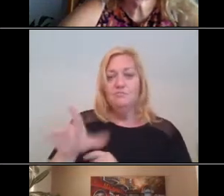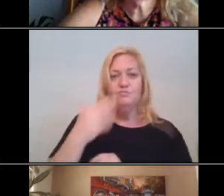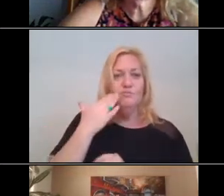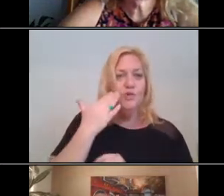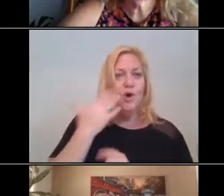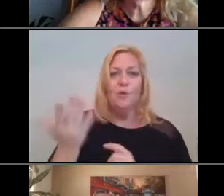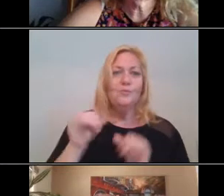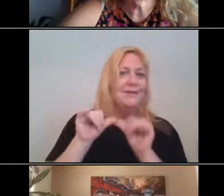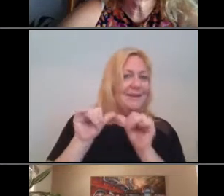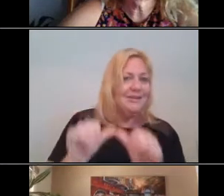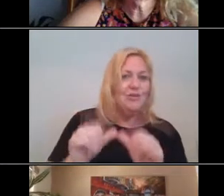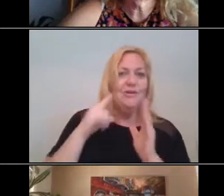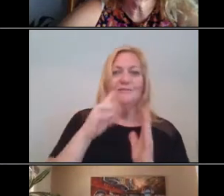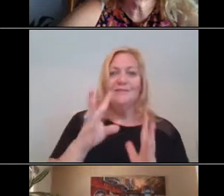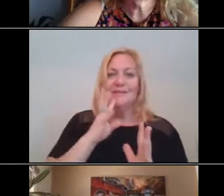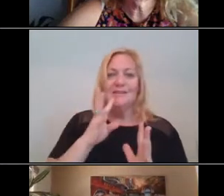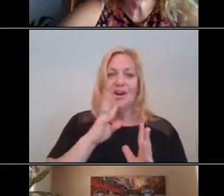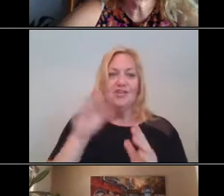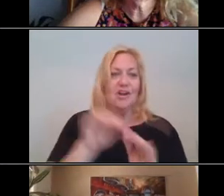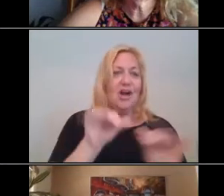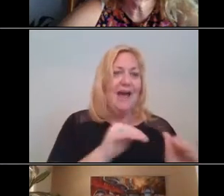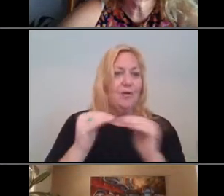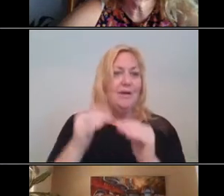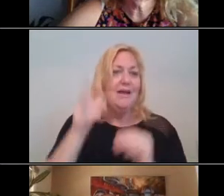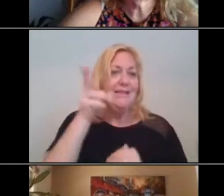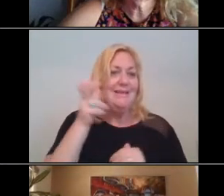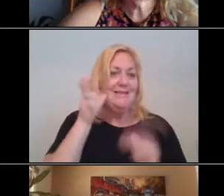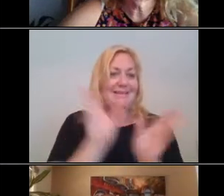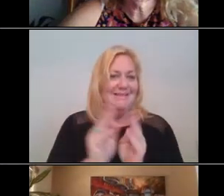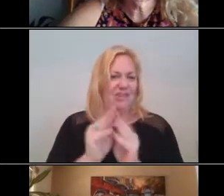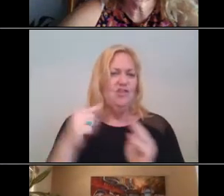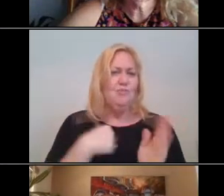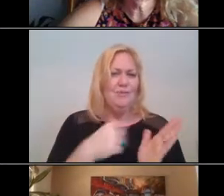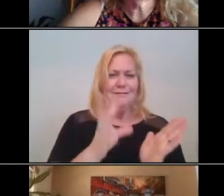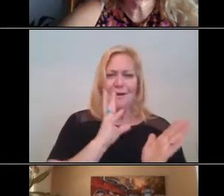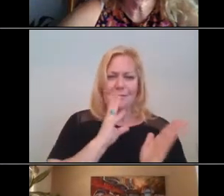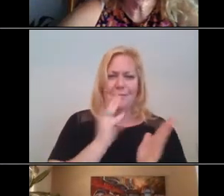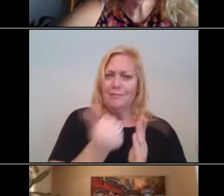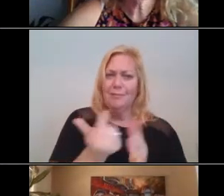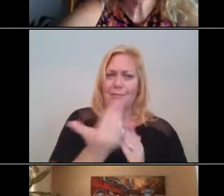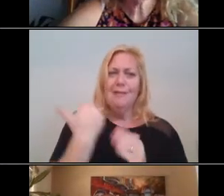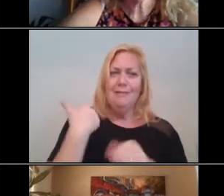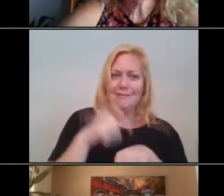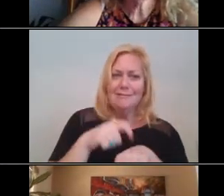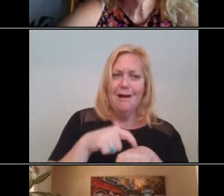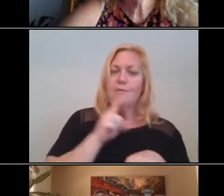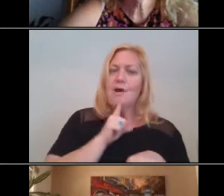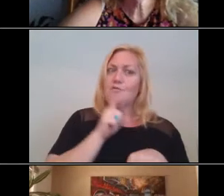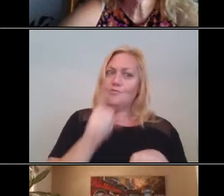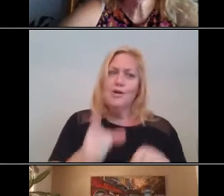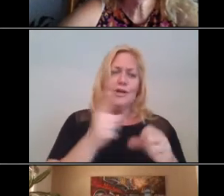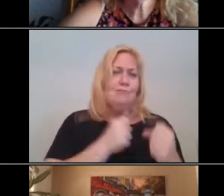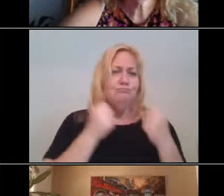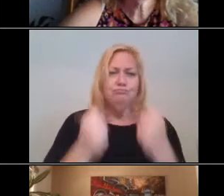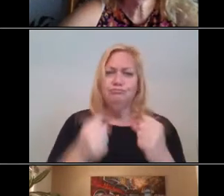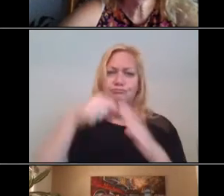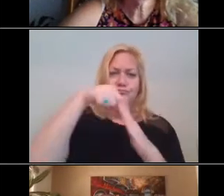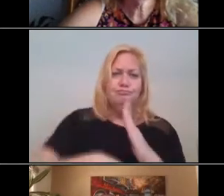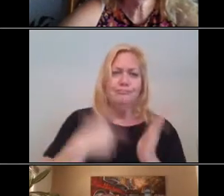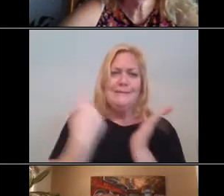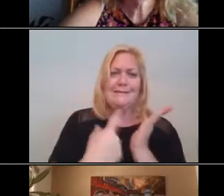have continued the discussion on the equity listening sessions, which we talked about quite a bit last time and had really robust discussion with